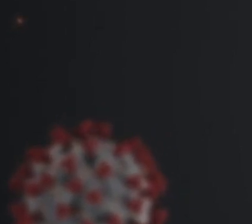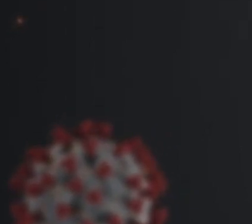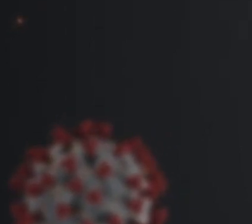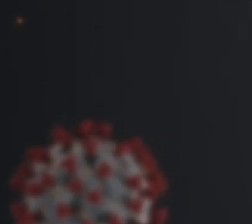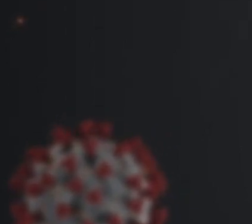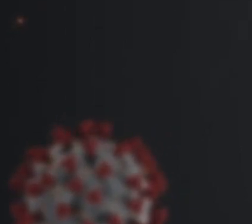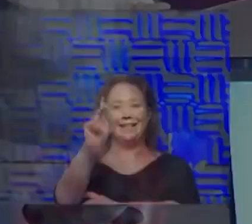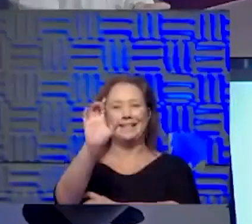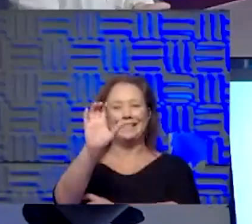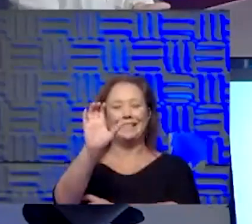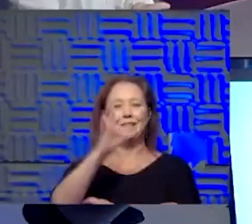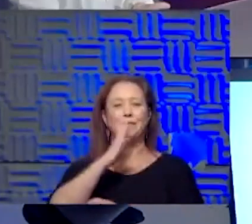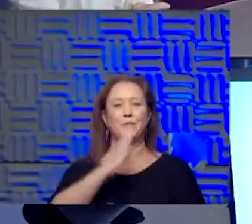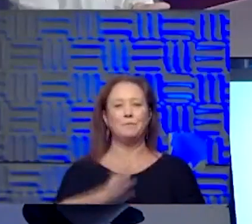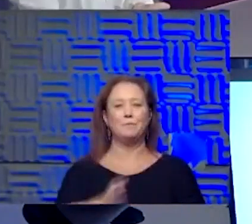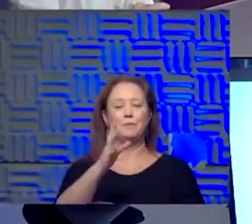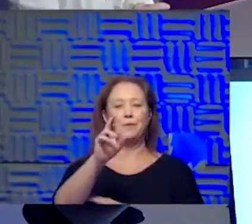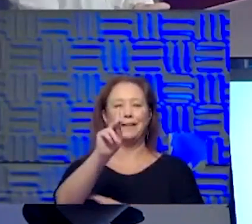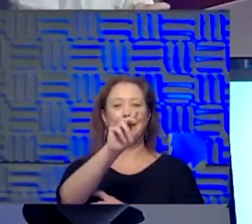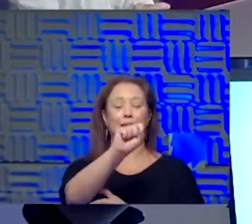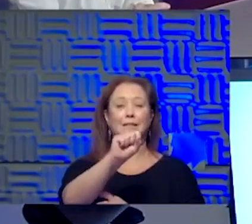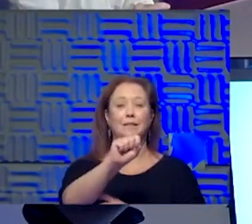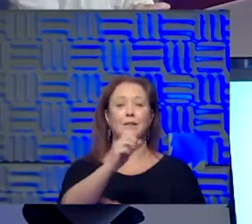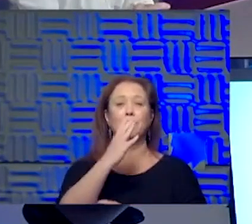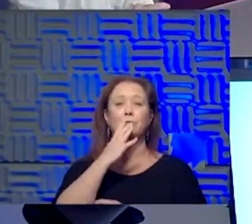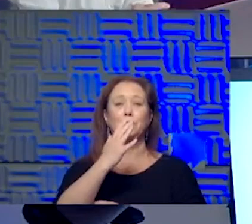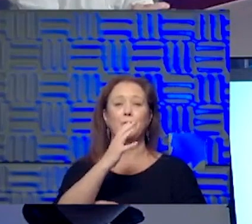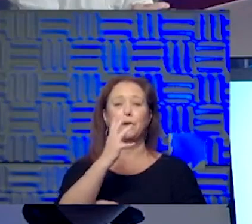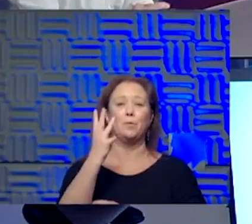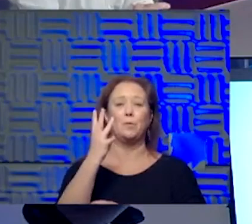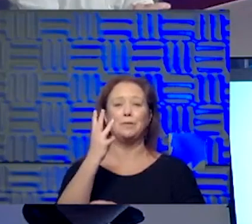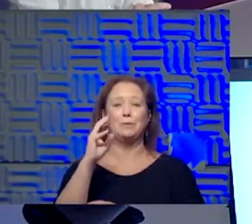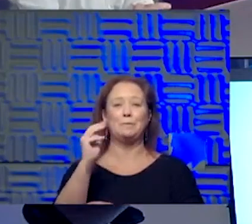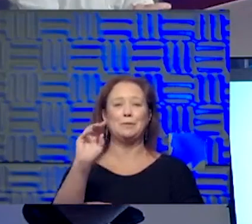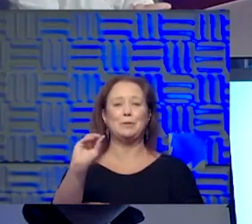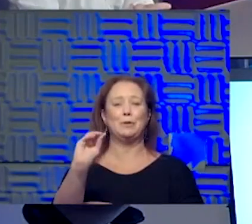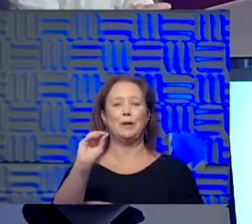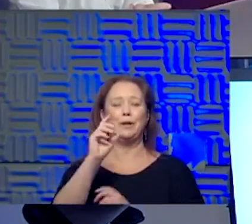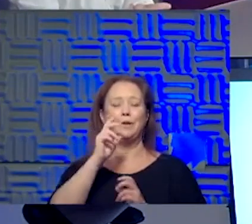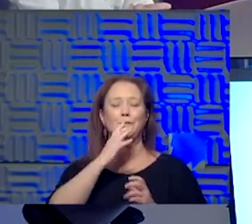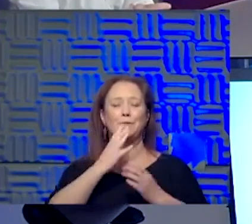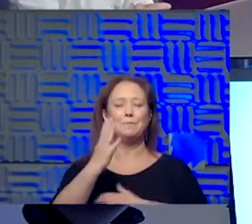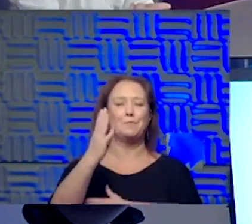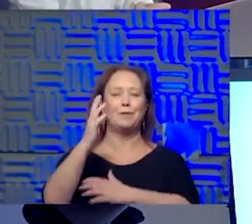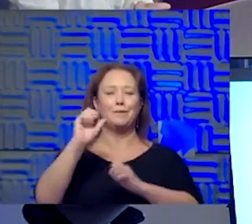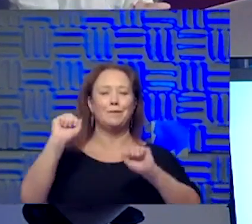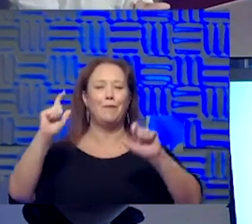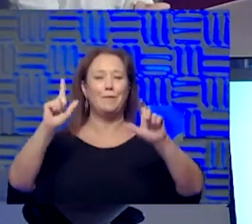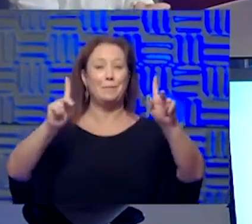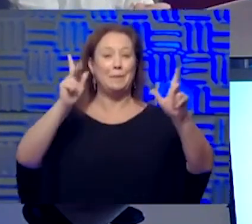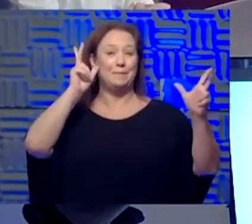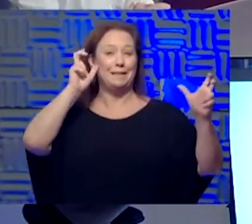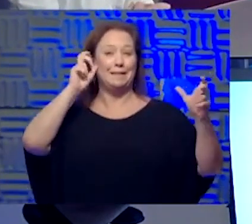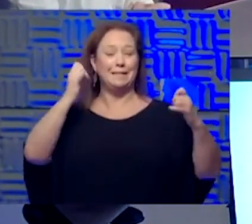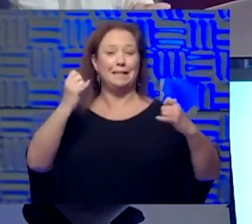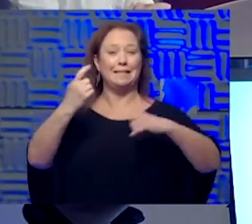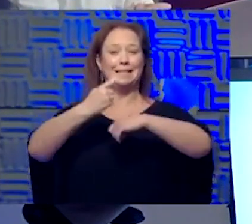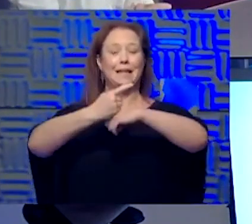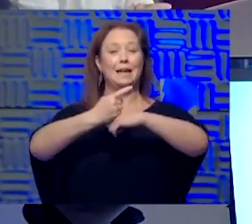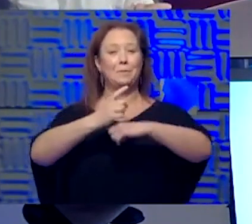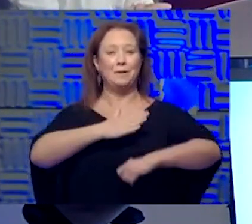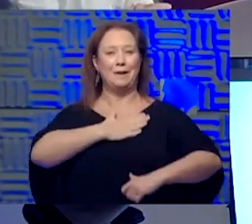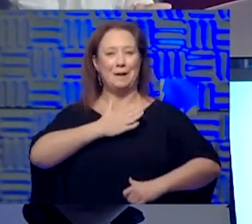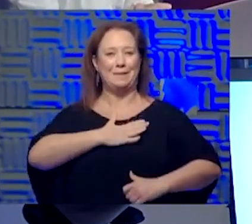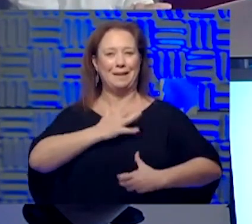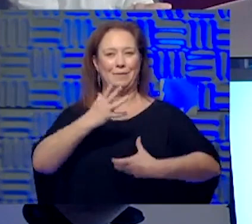Good morning, Kansas City. Good morning, Kansas. Good morning, Western Missouri. Good morning to all of our listening audience out there today. We are so happy to